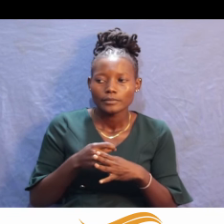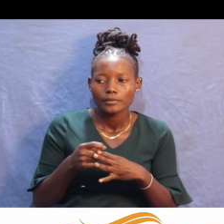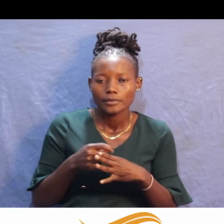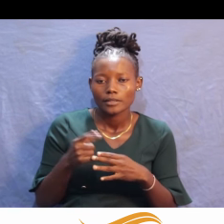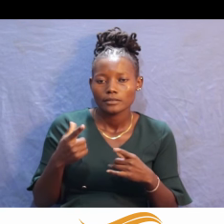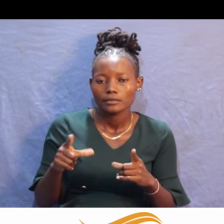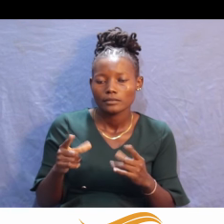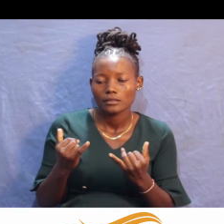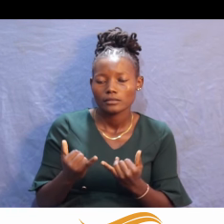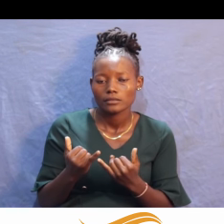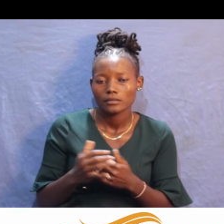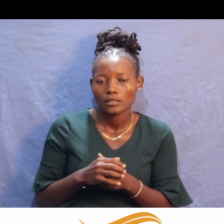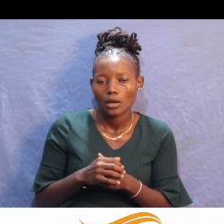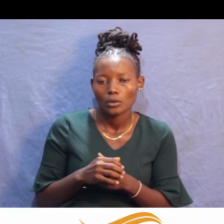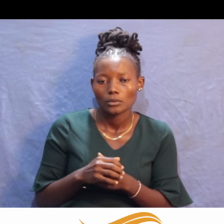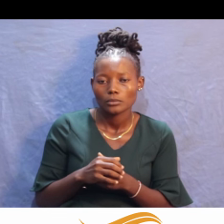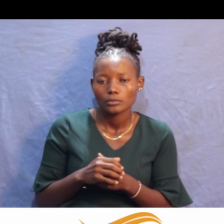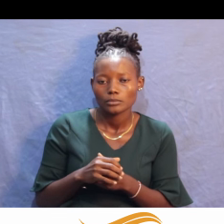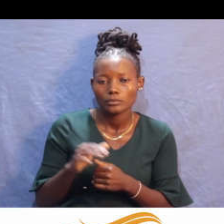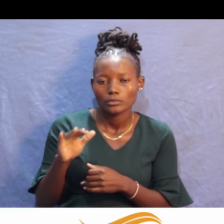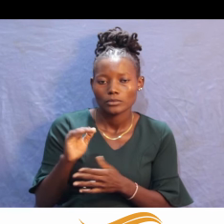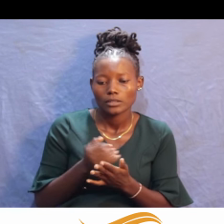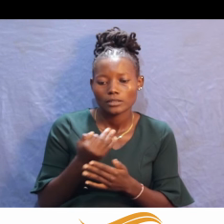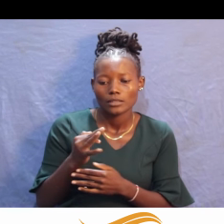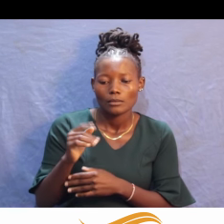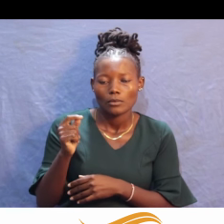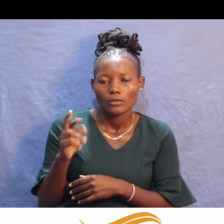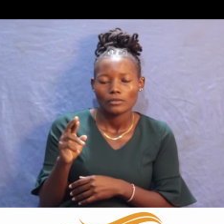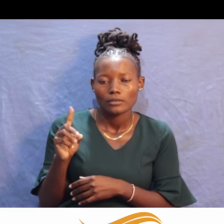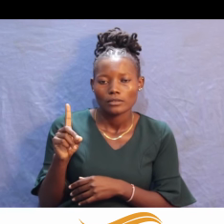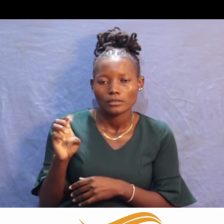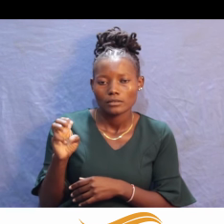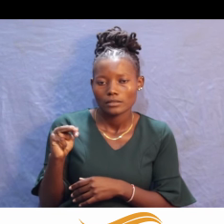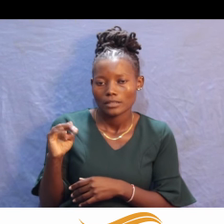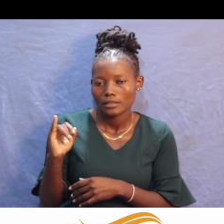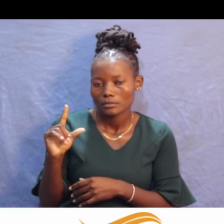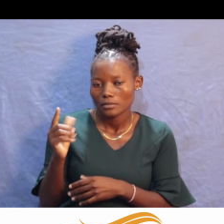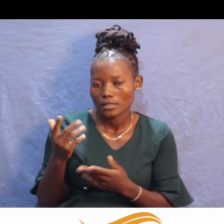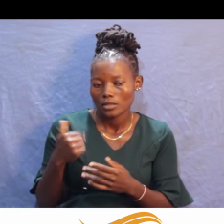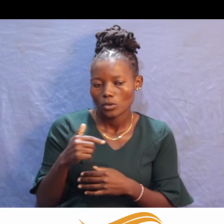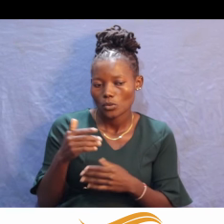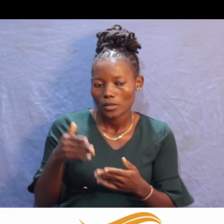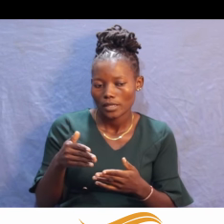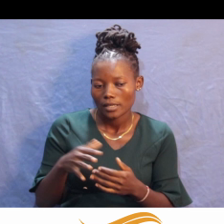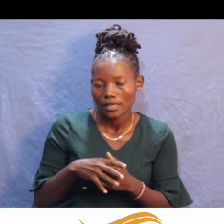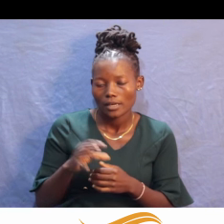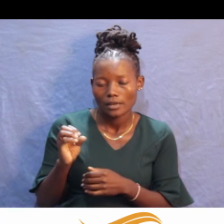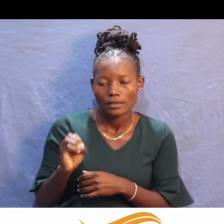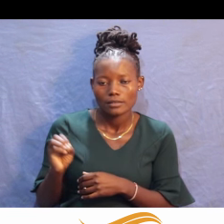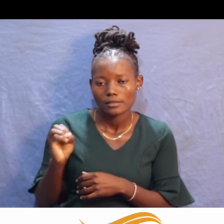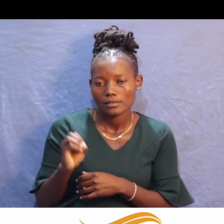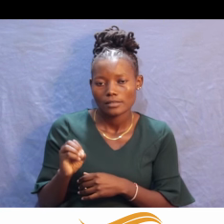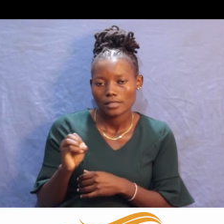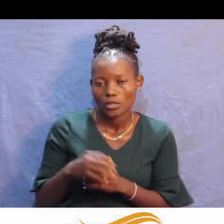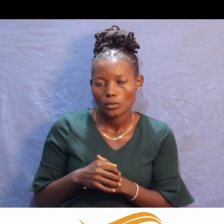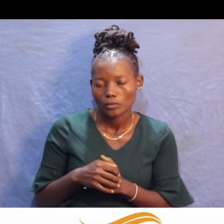Let's pretend we're on a treadmill and you're standing still right here at the 0 mark.